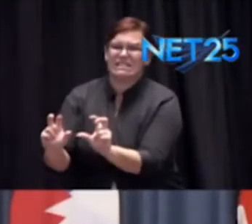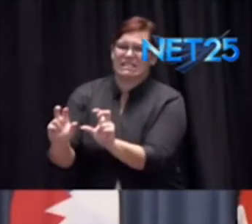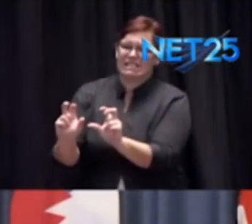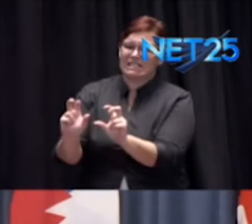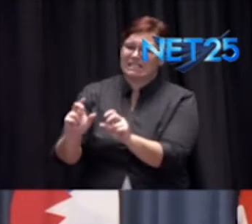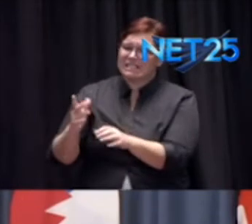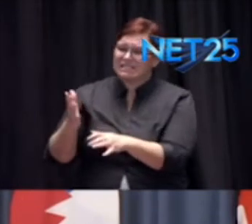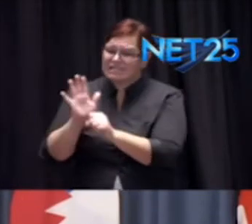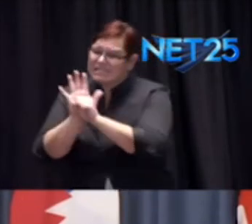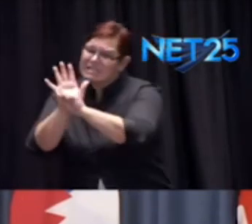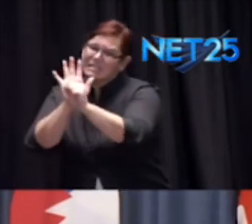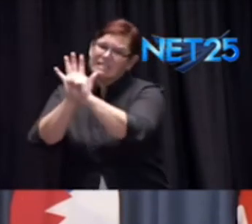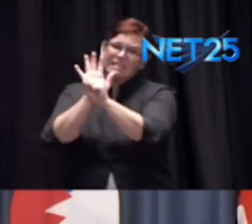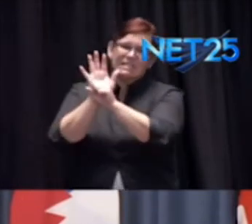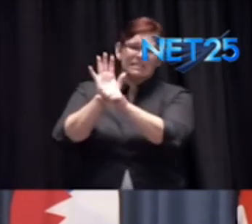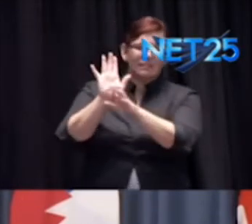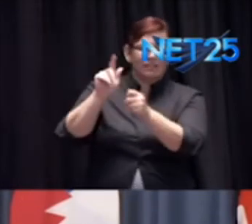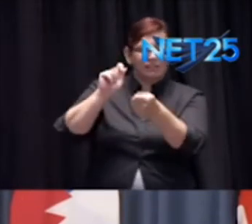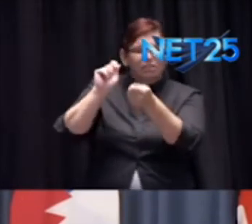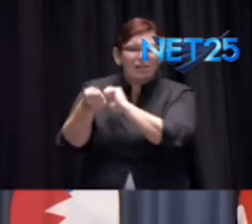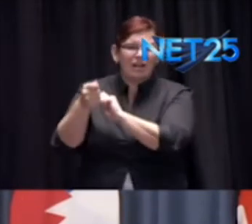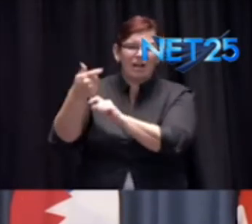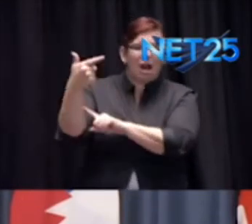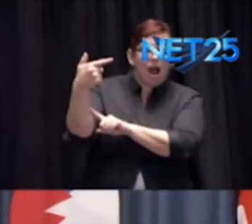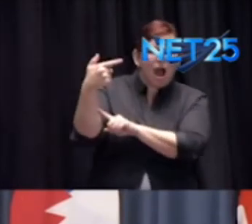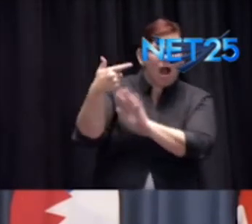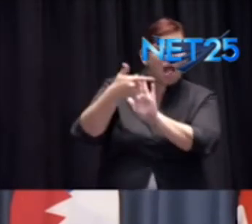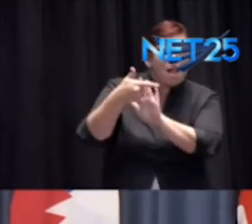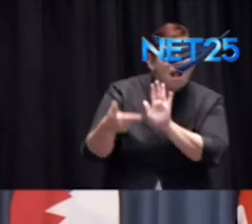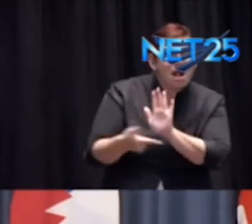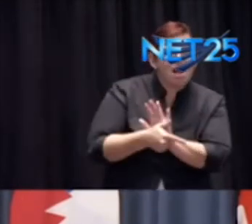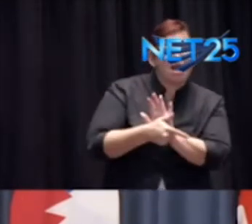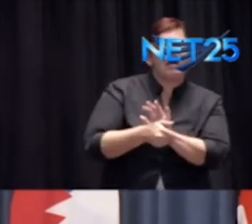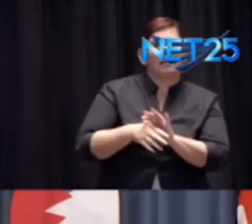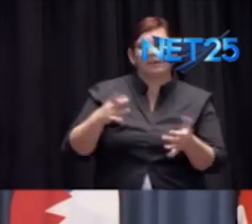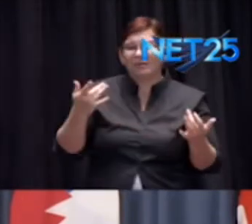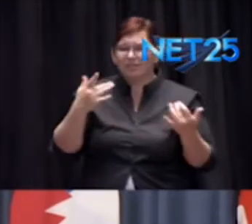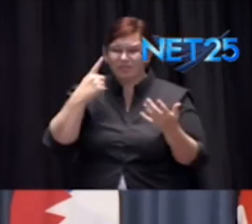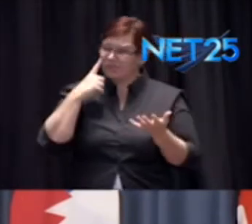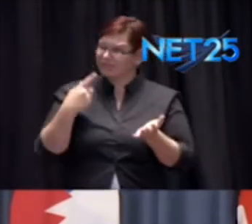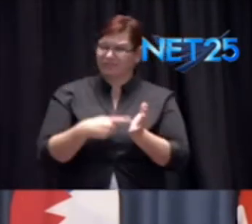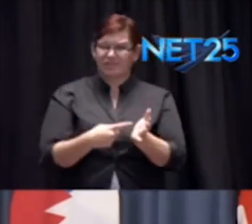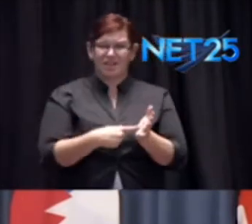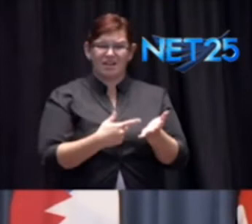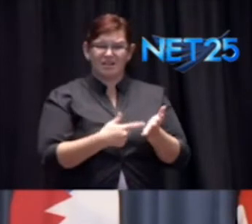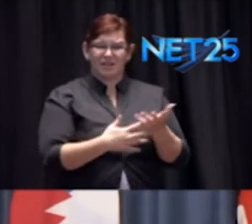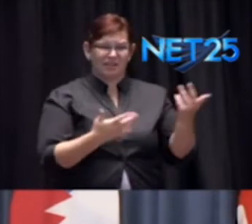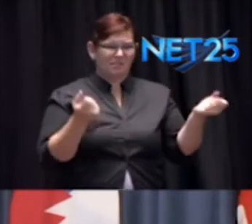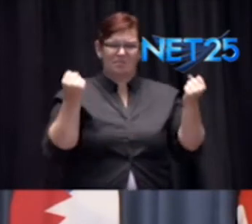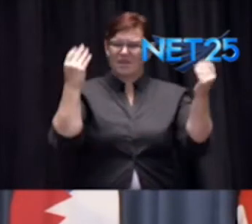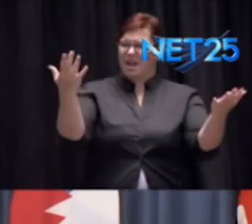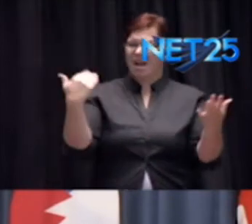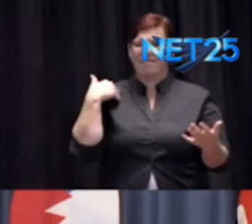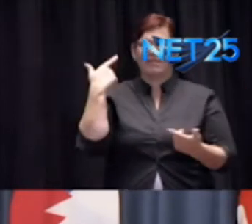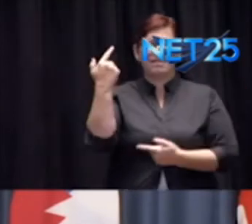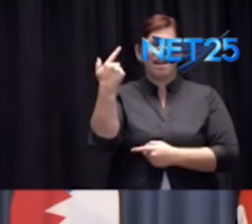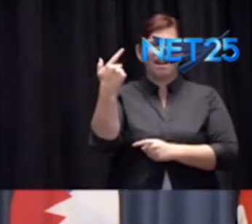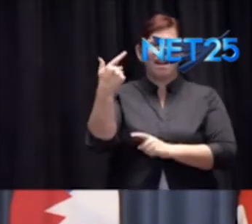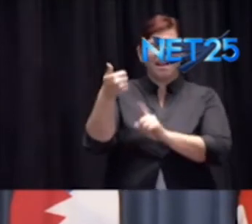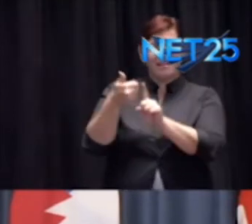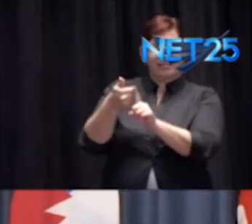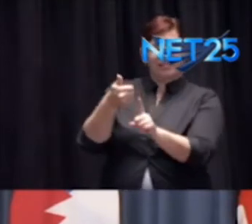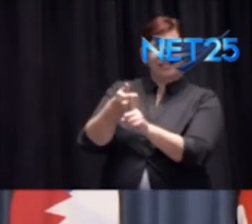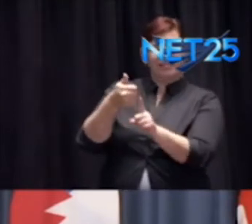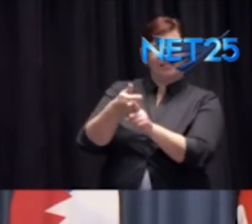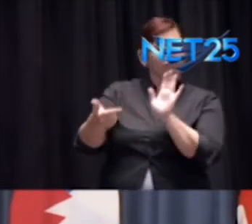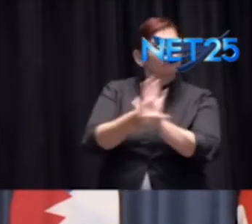to gun laws and to bail laws, just to pick two examples. There are still far too many illegal guns out there, and repeat gun offenders